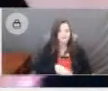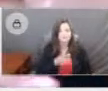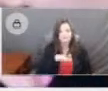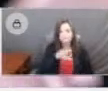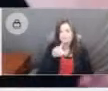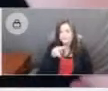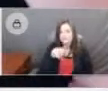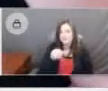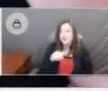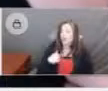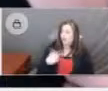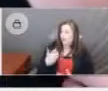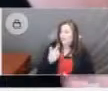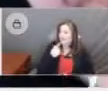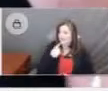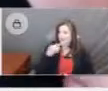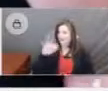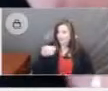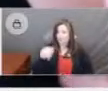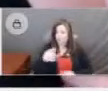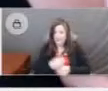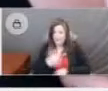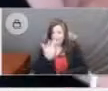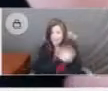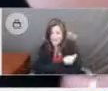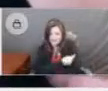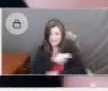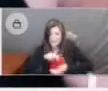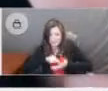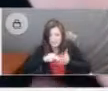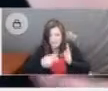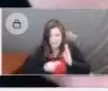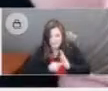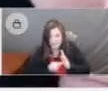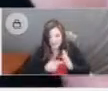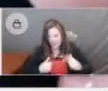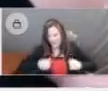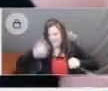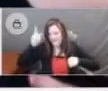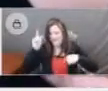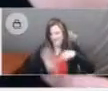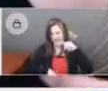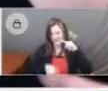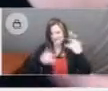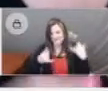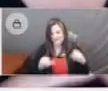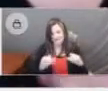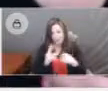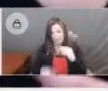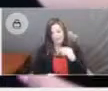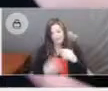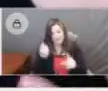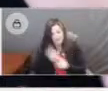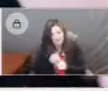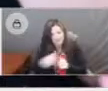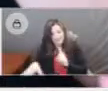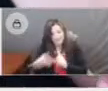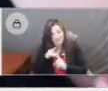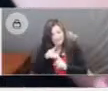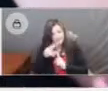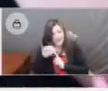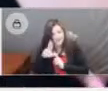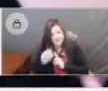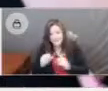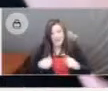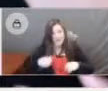this. If you get the vaccine, it does not mean you can't still get the virus or still